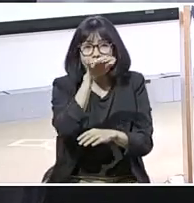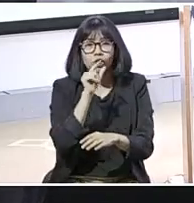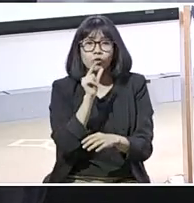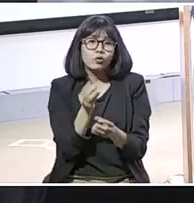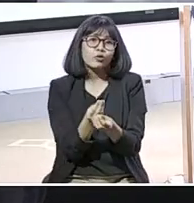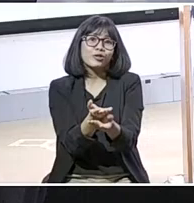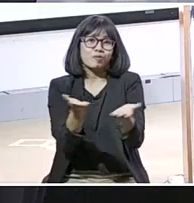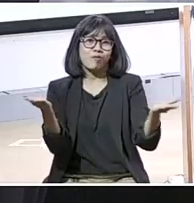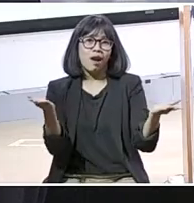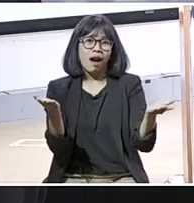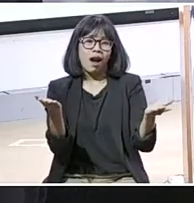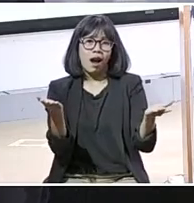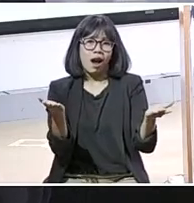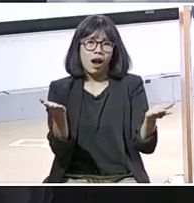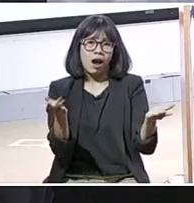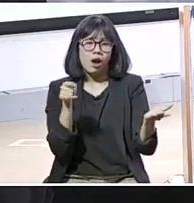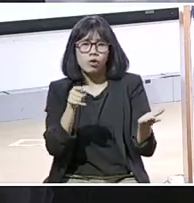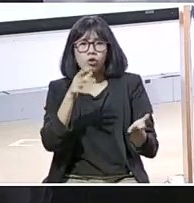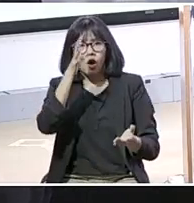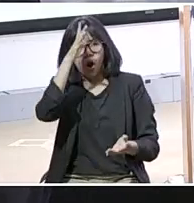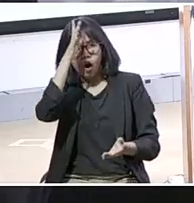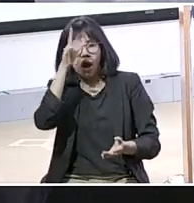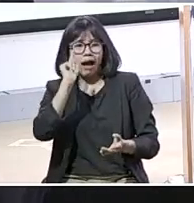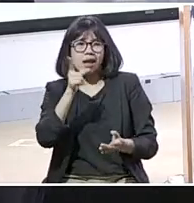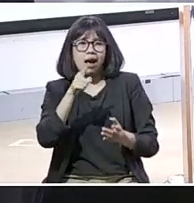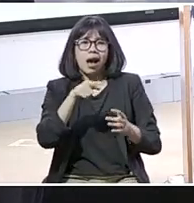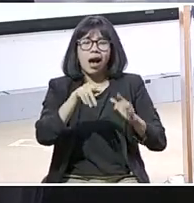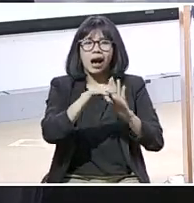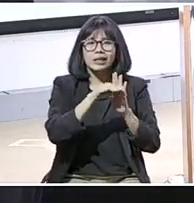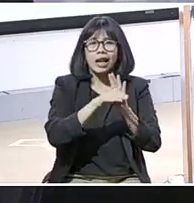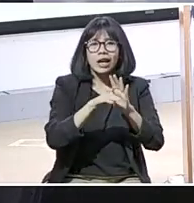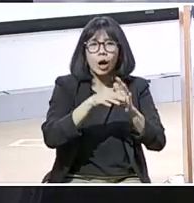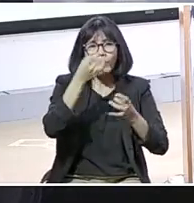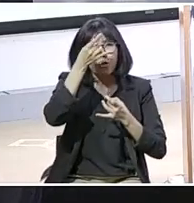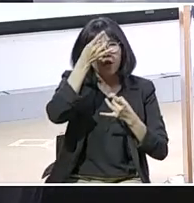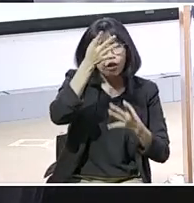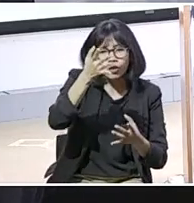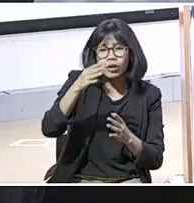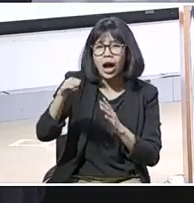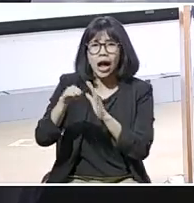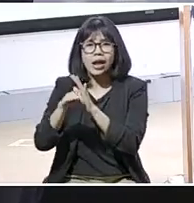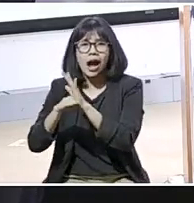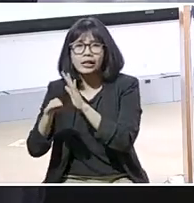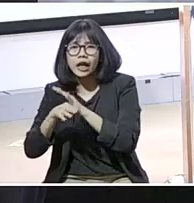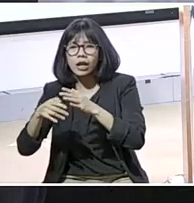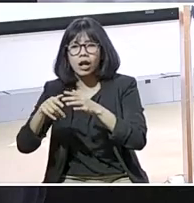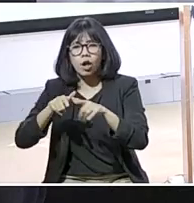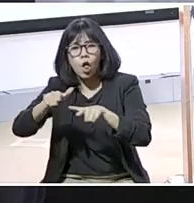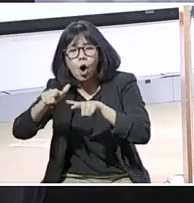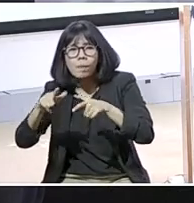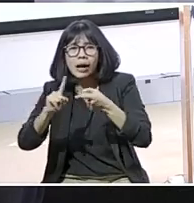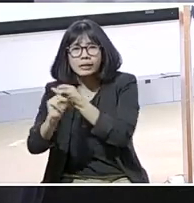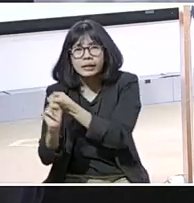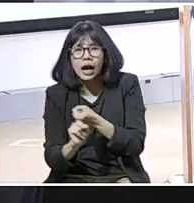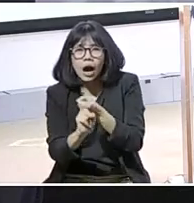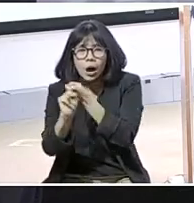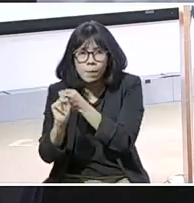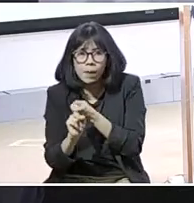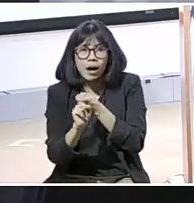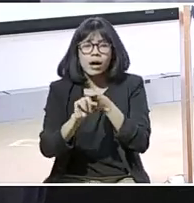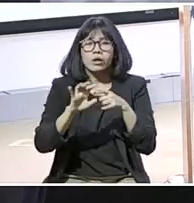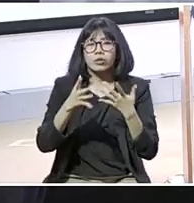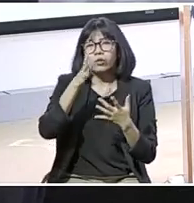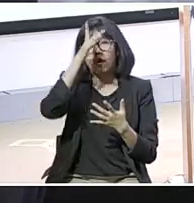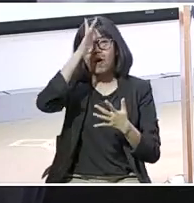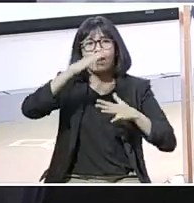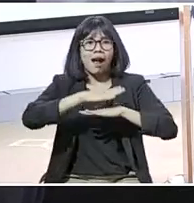everyone, from professional leagues to neighborhood pickup games, schoolgirls in hijab to